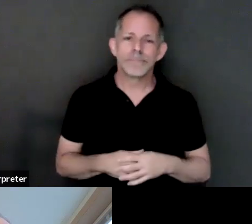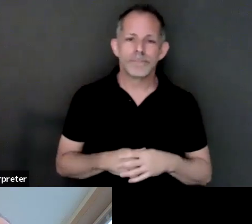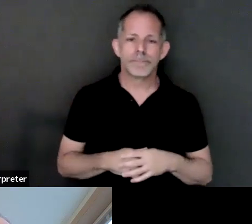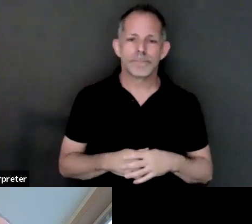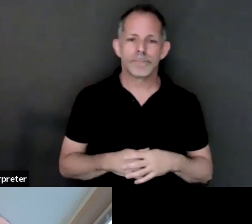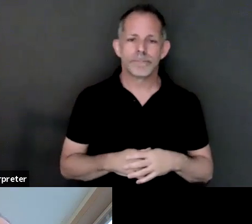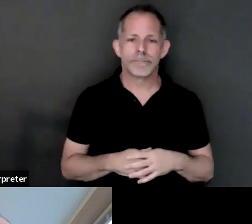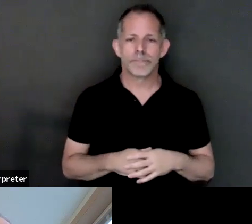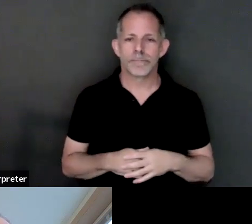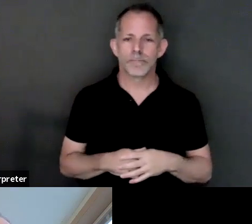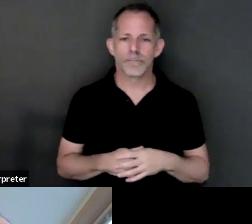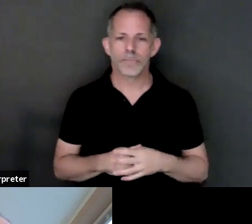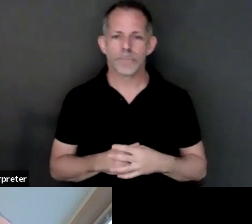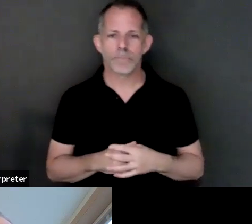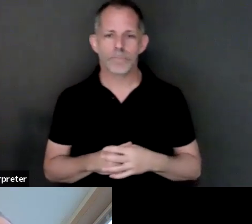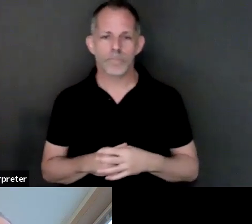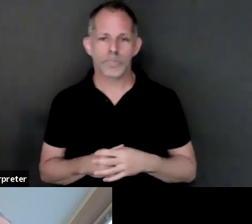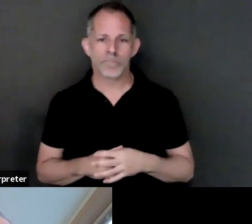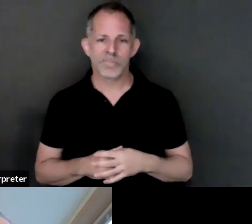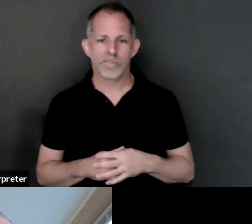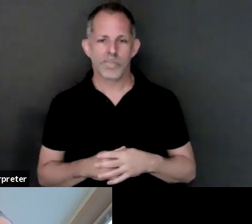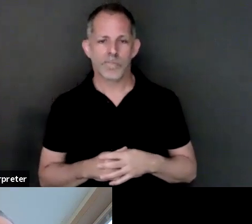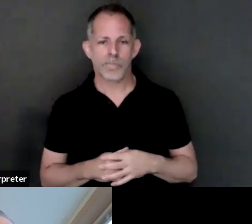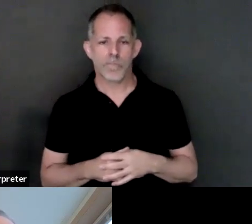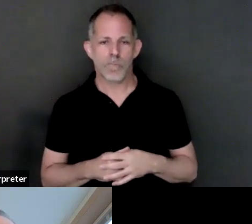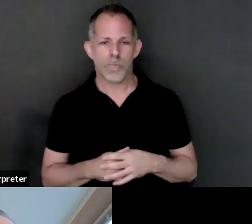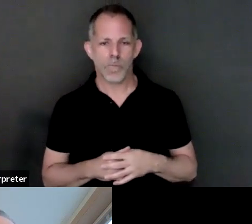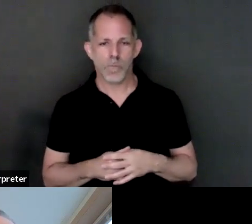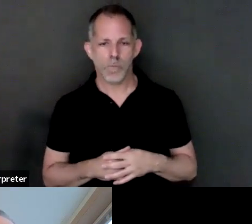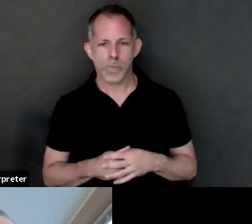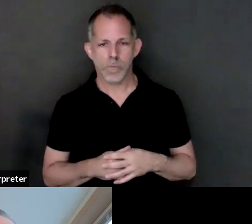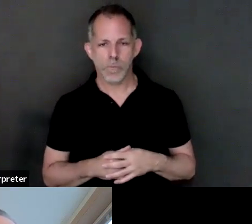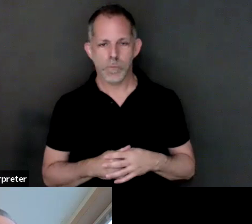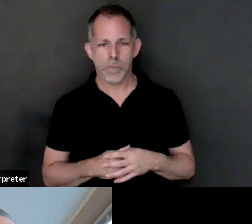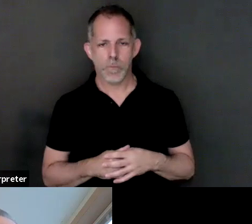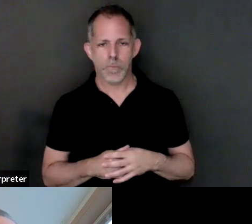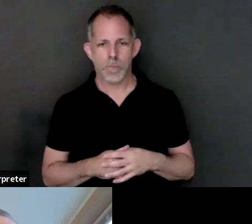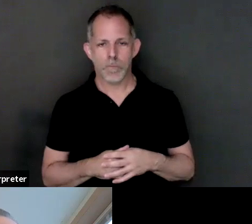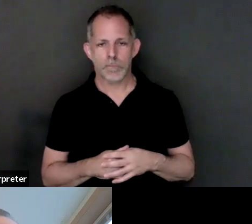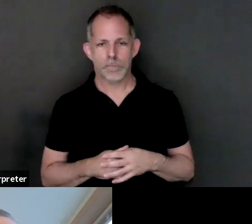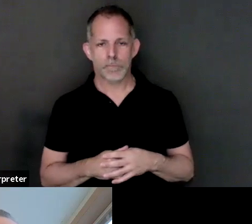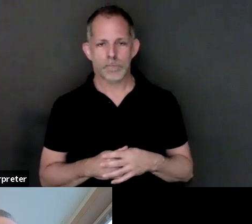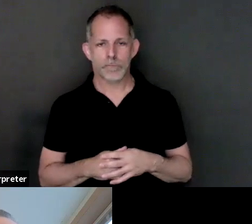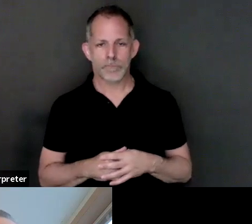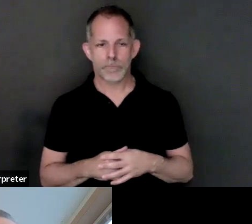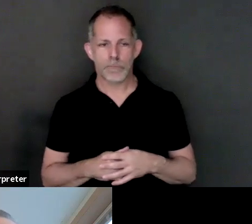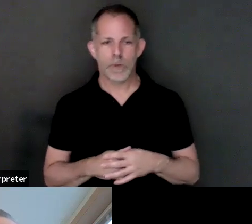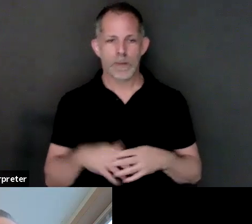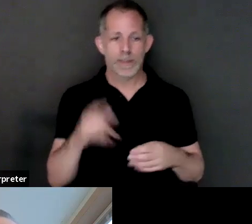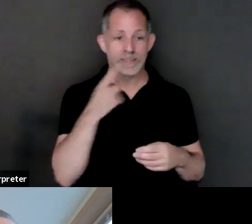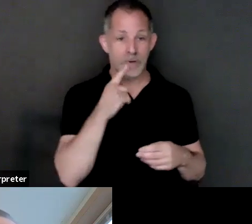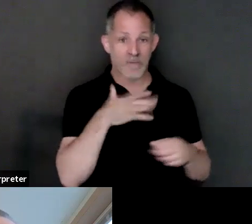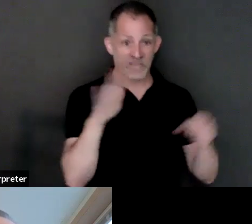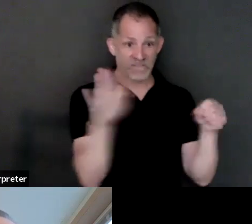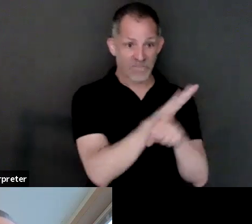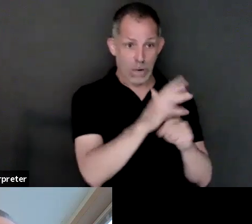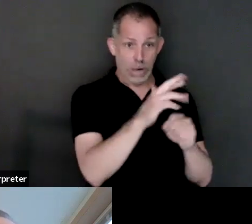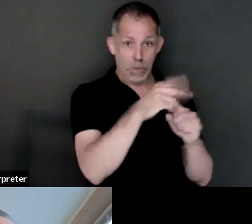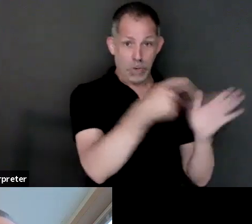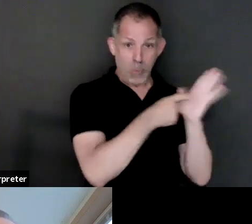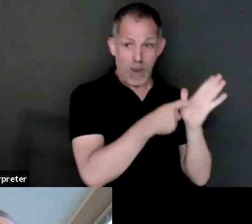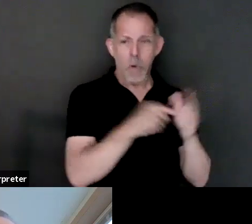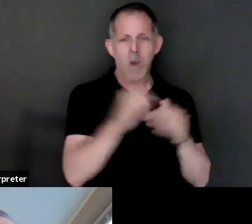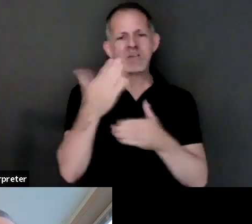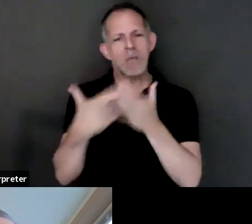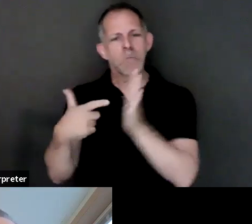requirement, or something in between where people in public spaces and dealing with the public or in close proximity to others might. But we've made no decisions